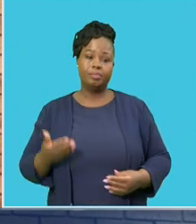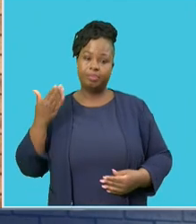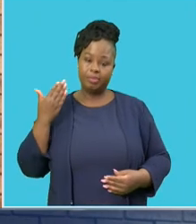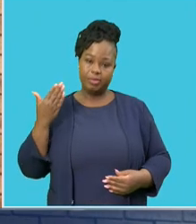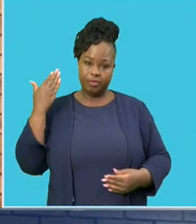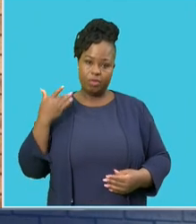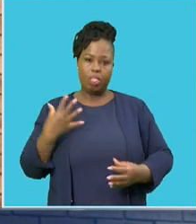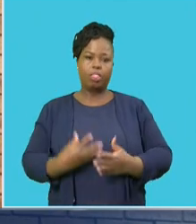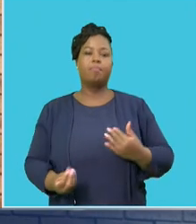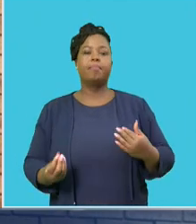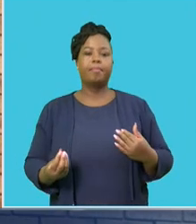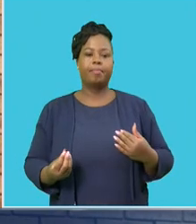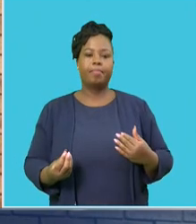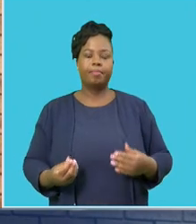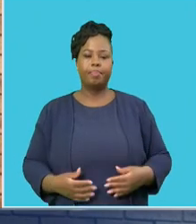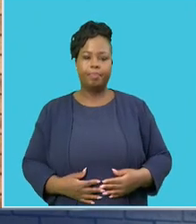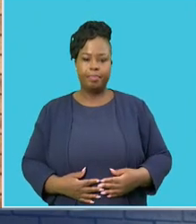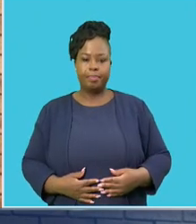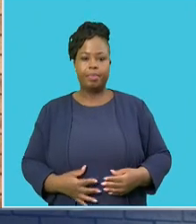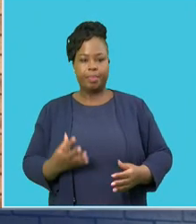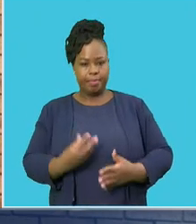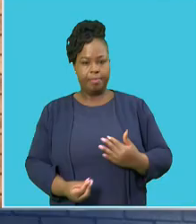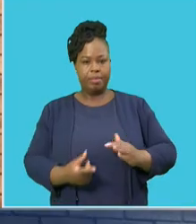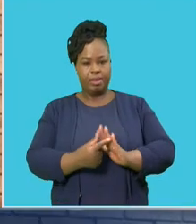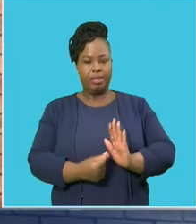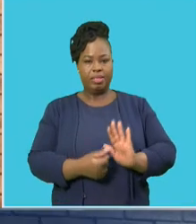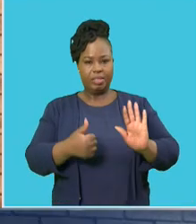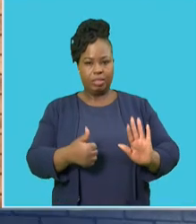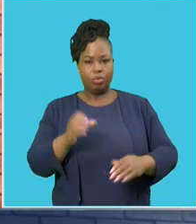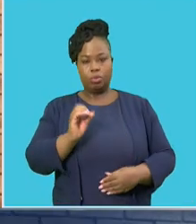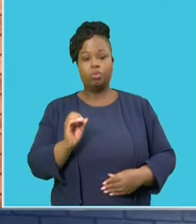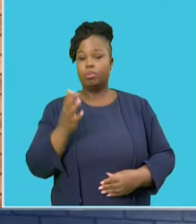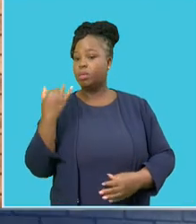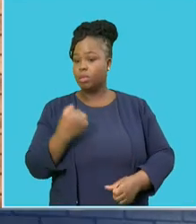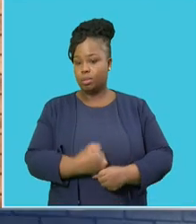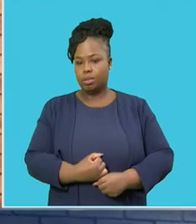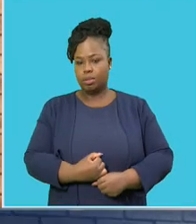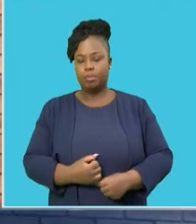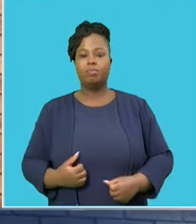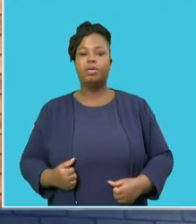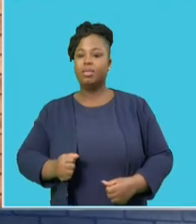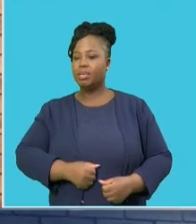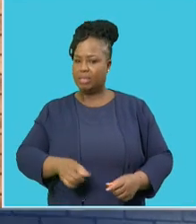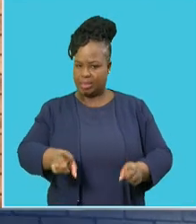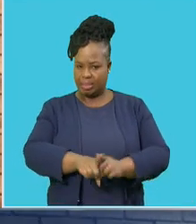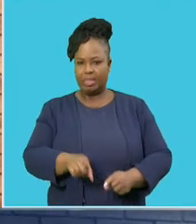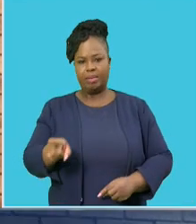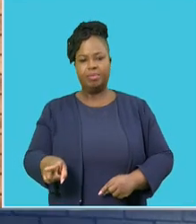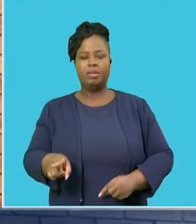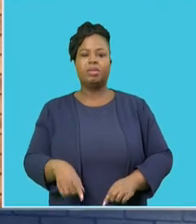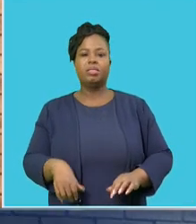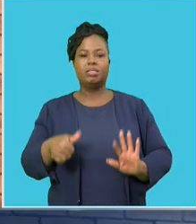bukulashaga. Balashaga nye 6 october last year. Na lababalashaga nye 6